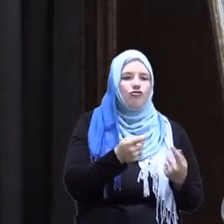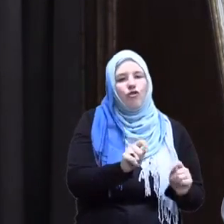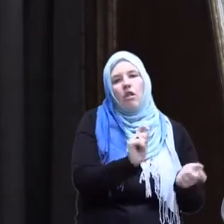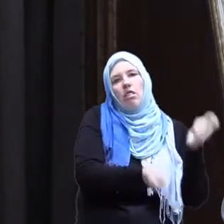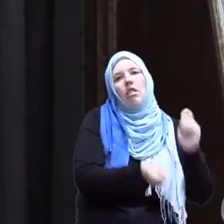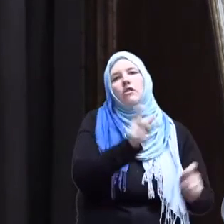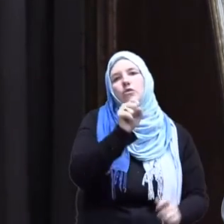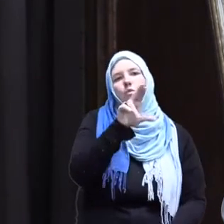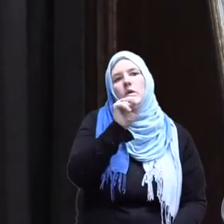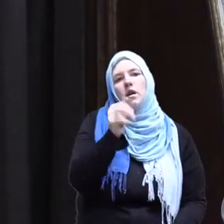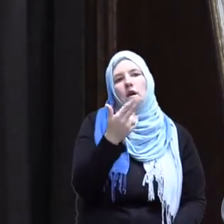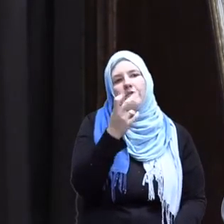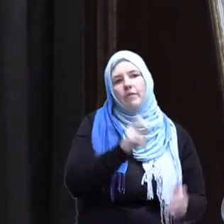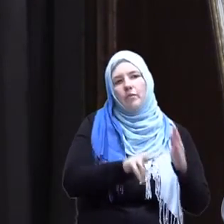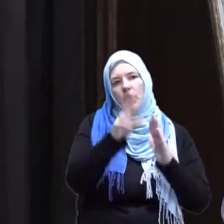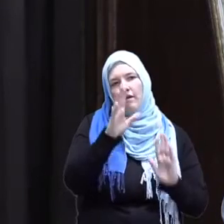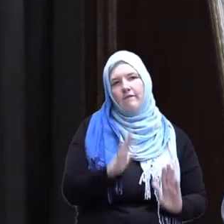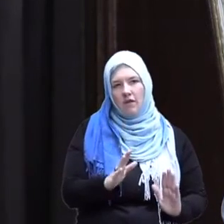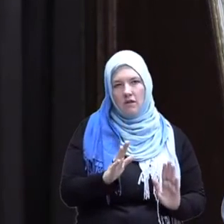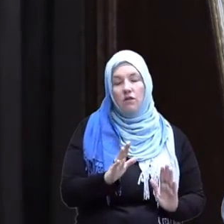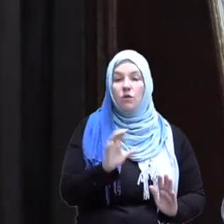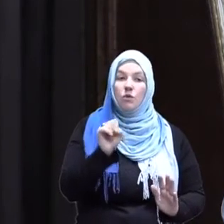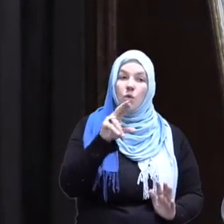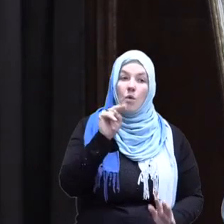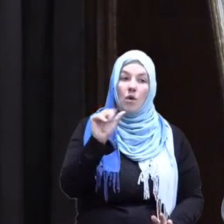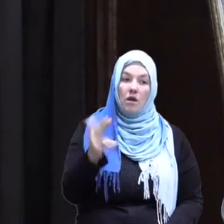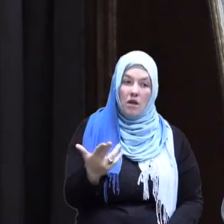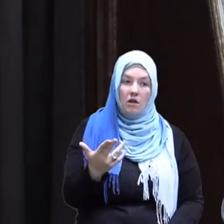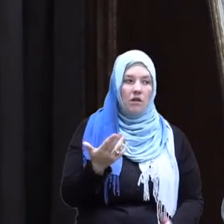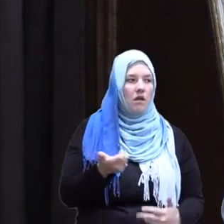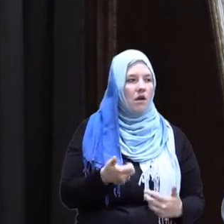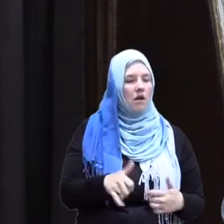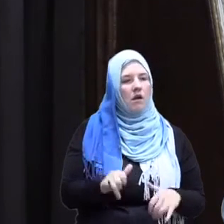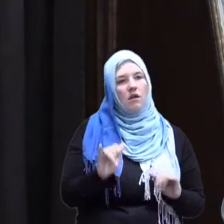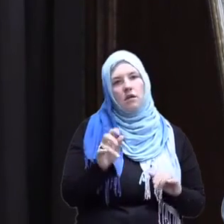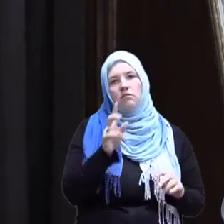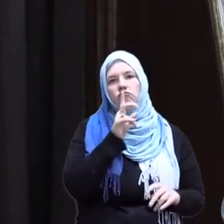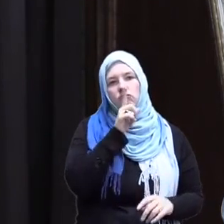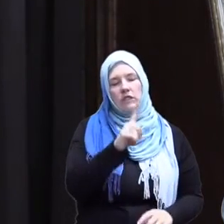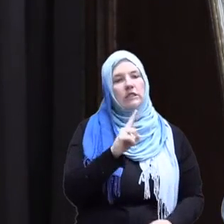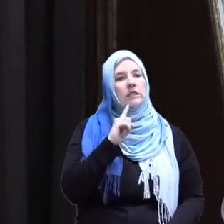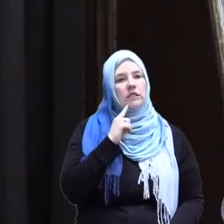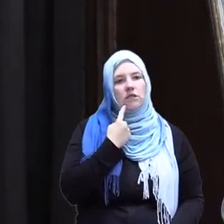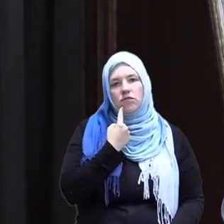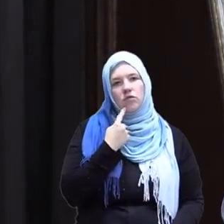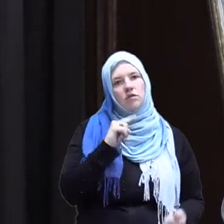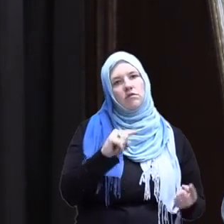sallallahu alaihi wasallam. And now the Sunnah is under very serious attack.